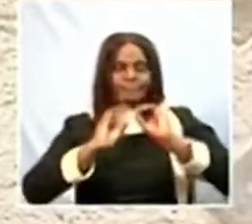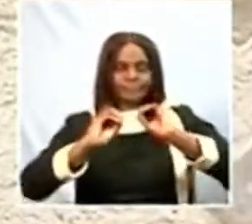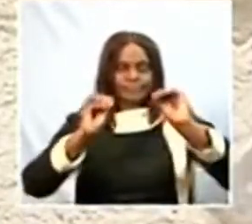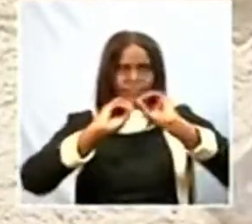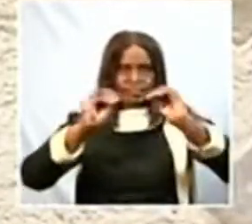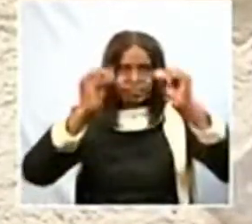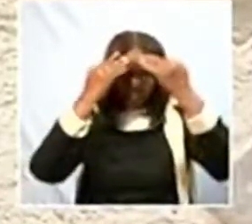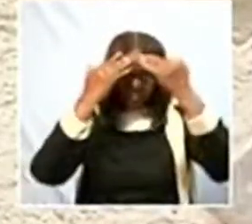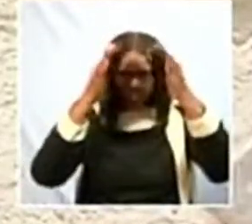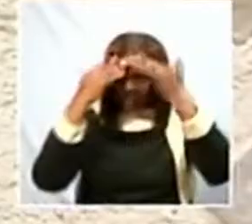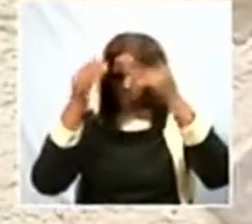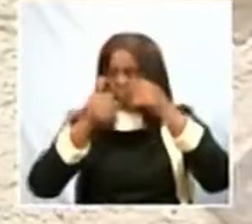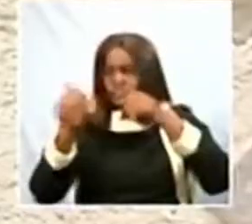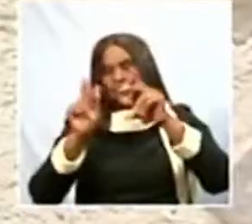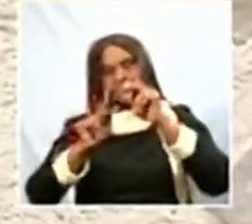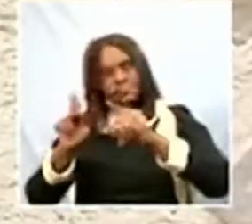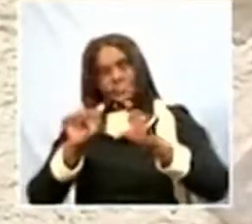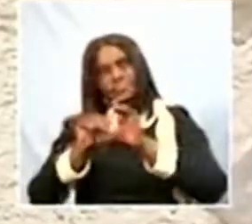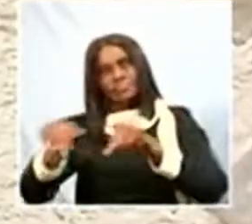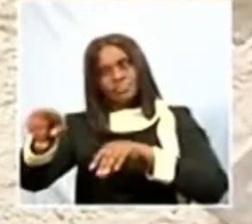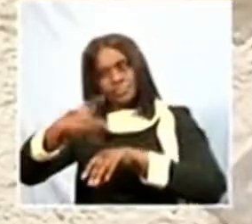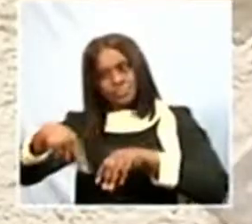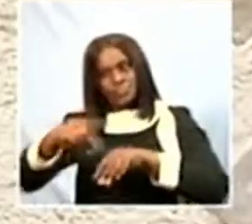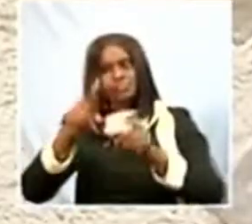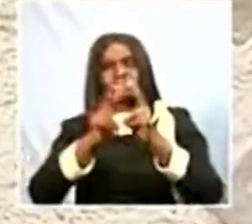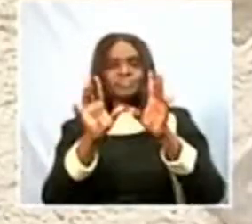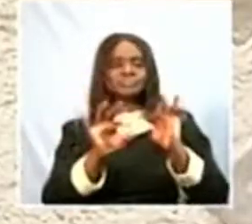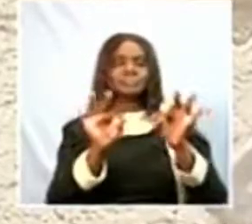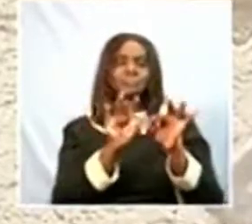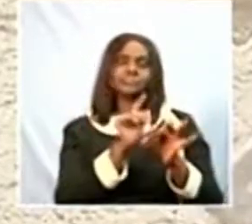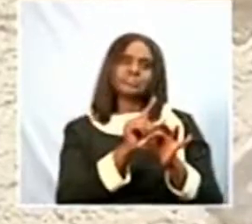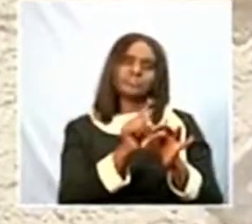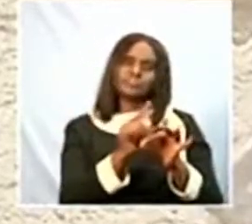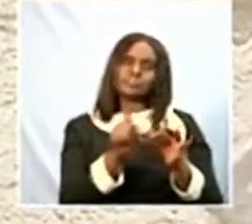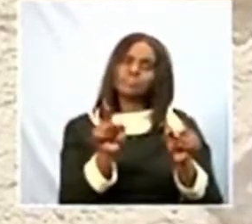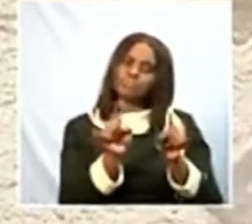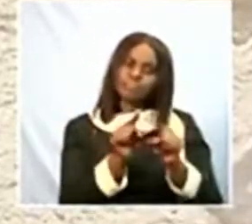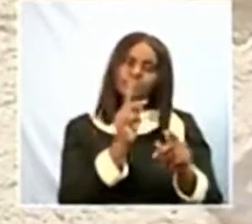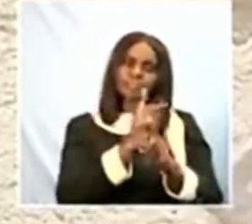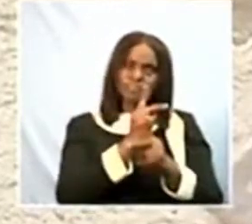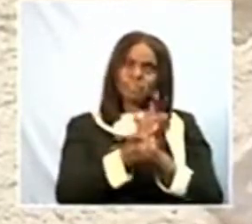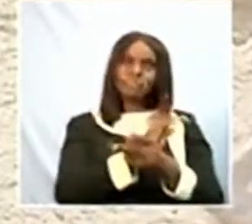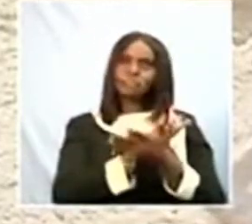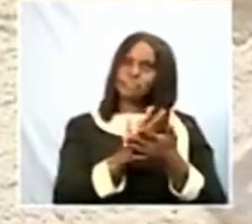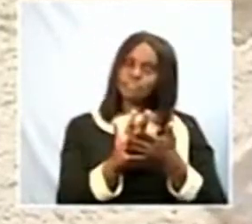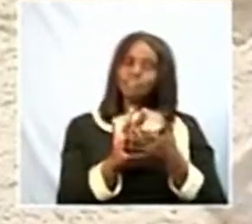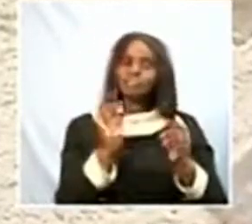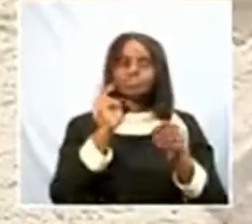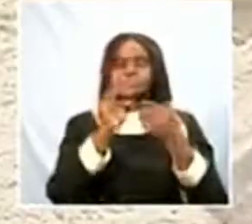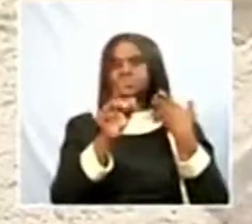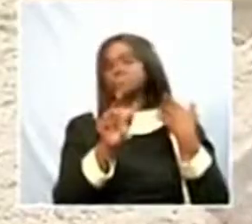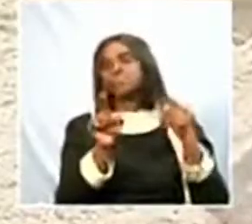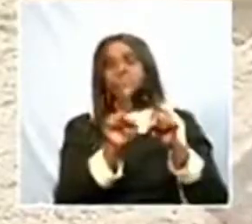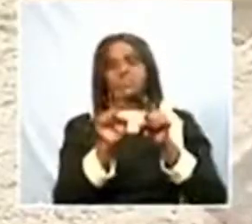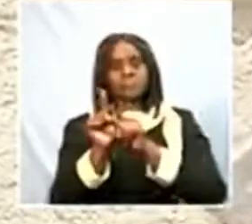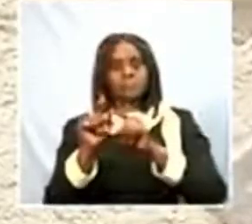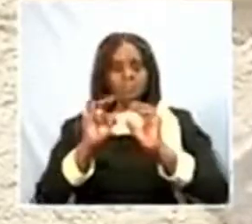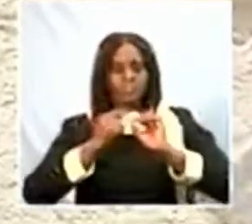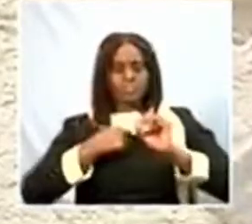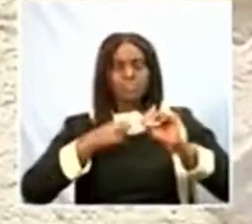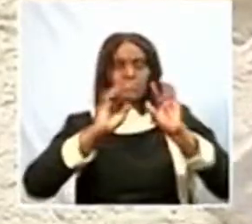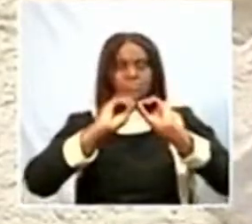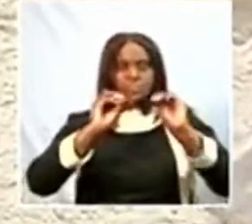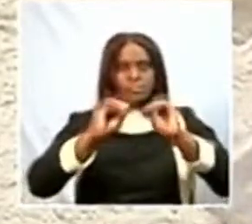sensitize the other members of society on the importance of cleanliness also. They also need to teach each